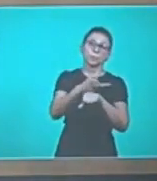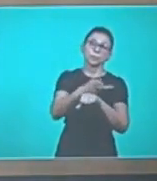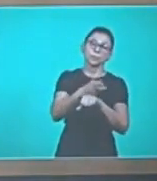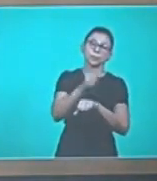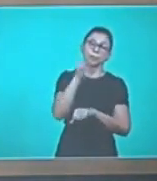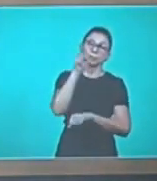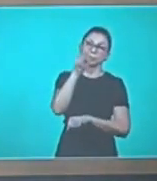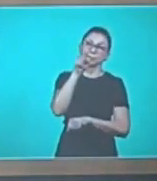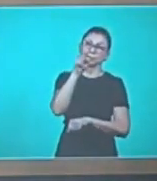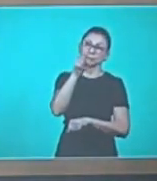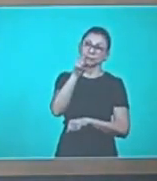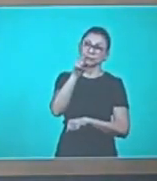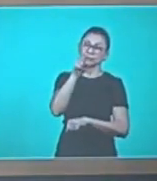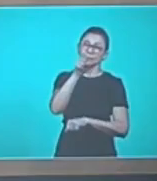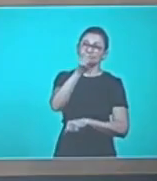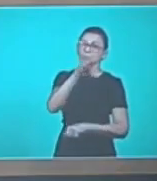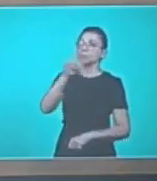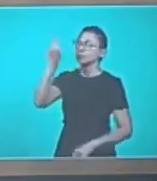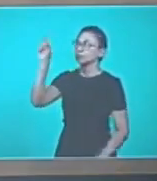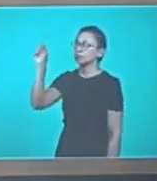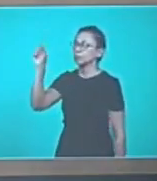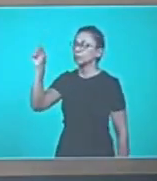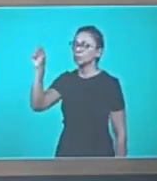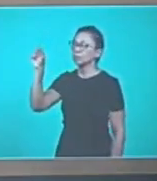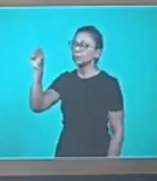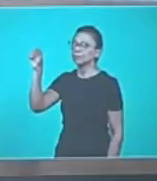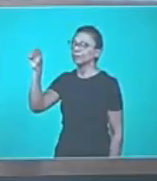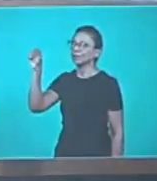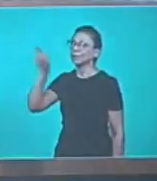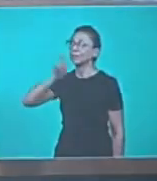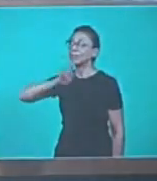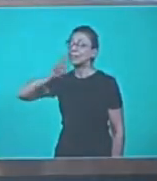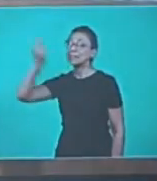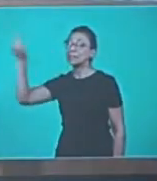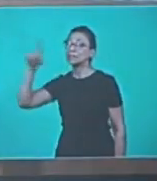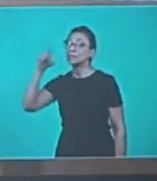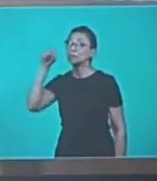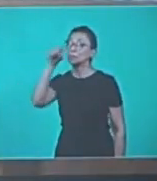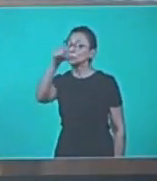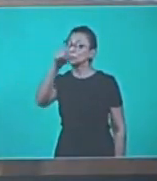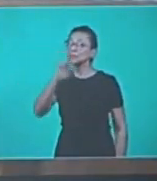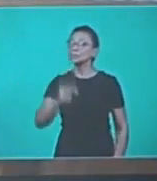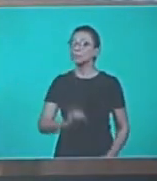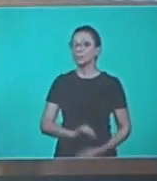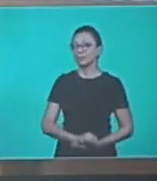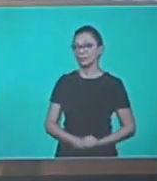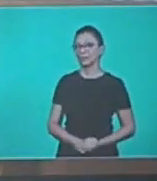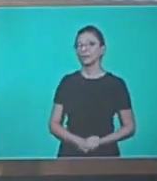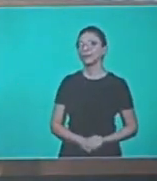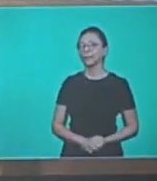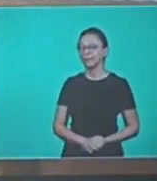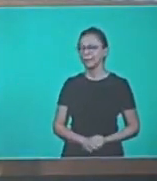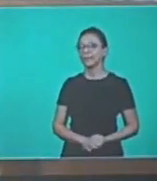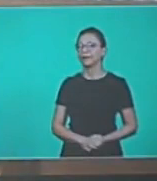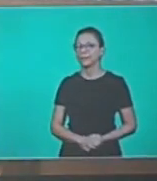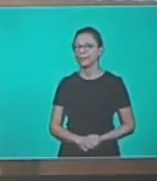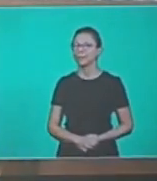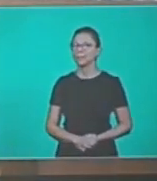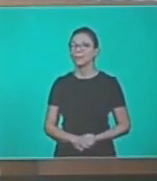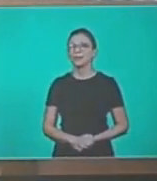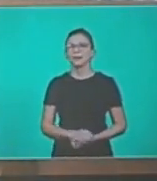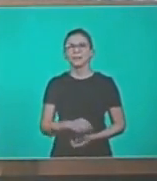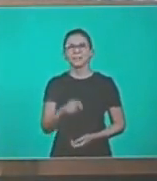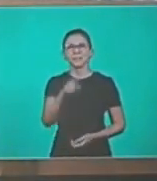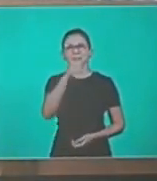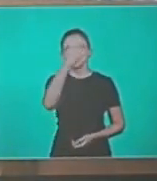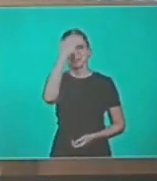after the vineyard work, but God went out. So like the Bible says,